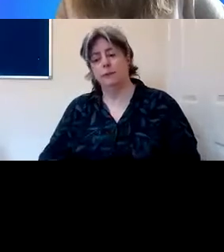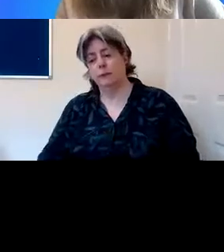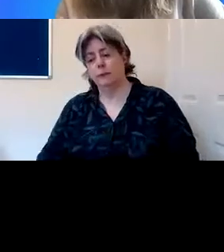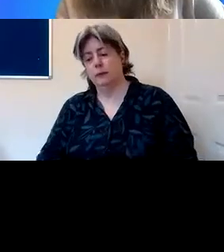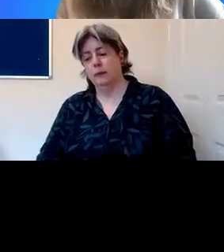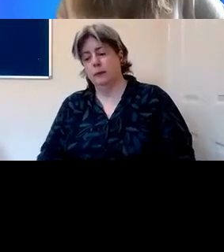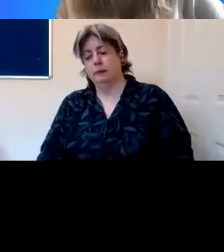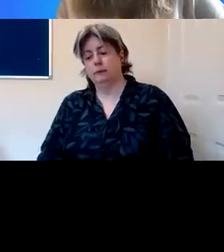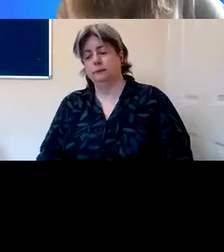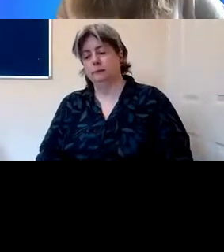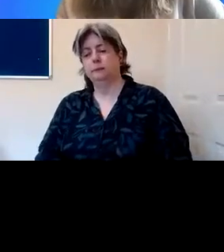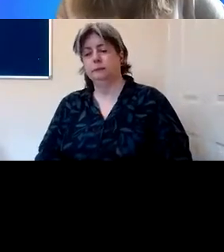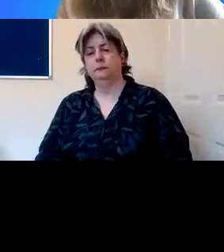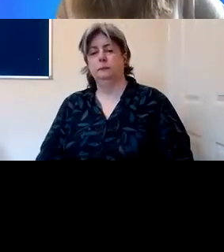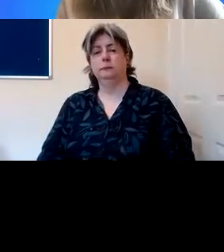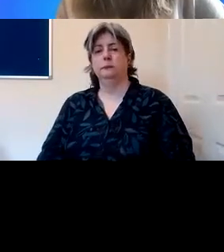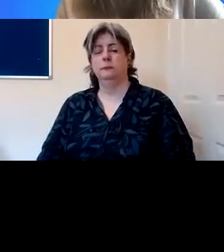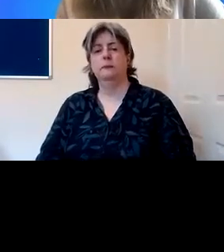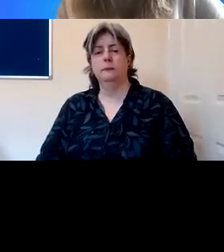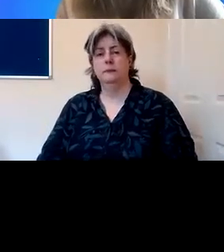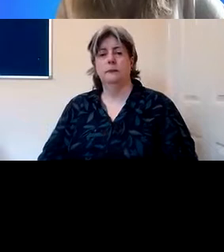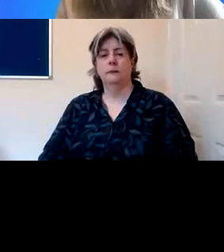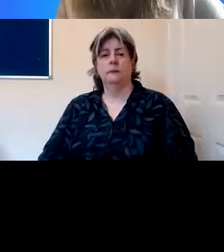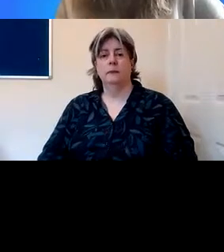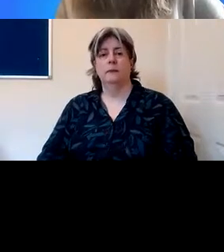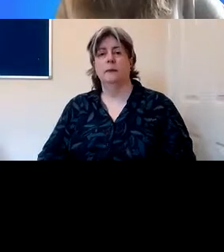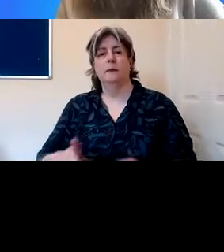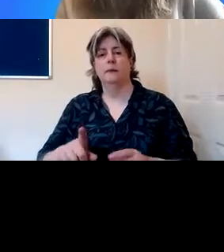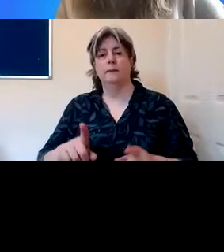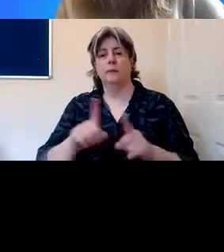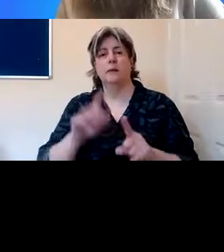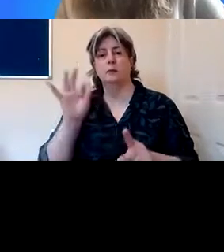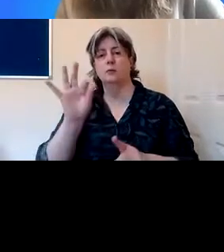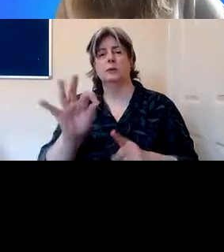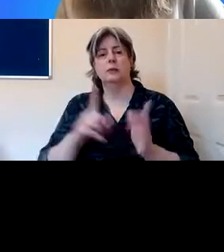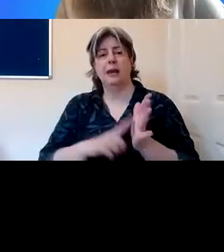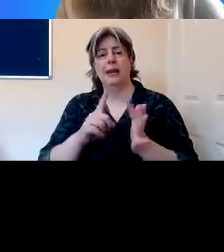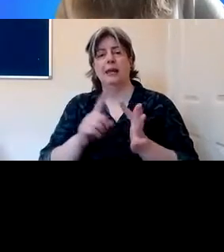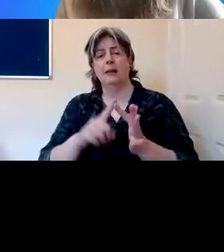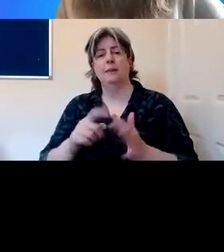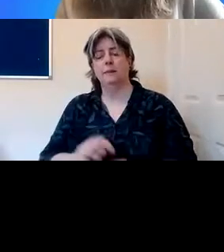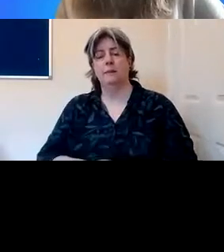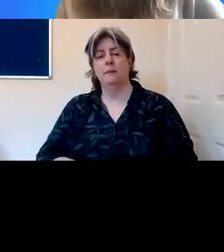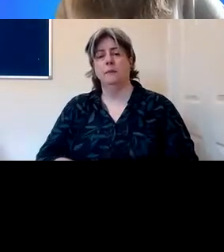Thank you, Stefan. And the same question, finally to Lee, please. Yeah, so just,